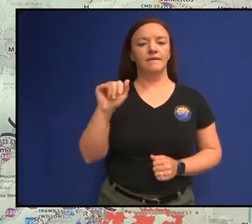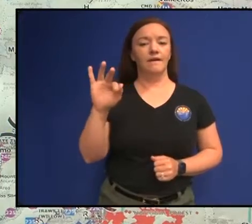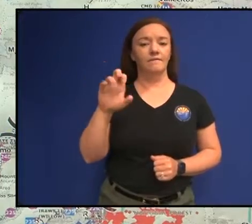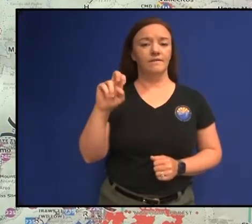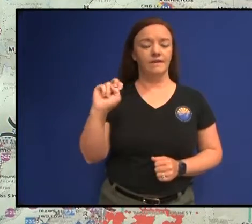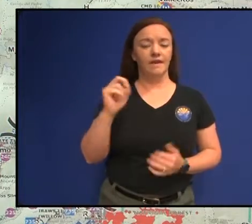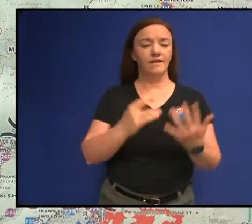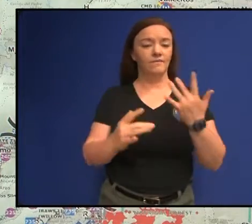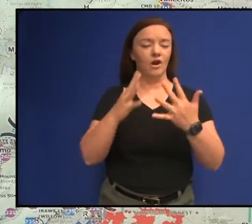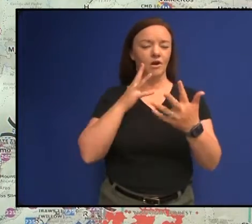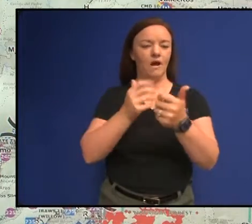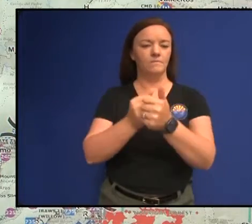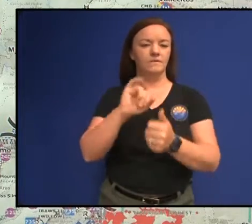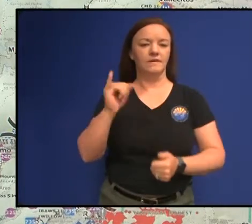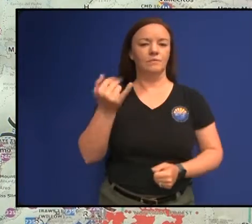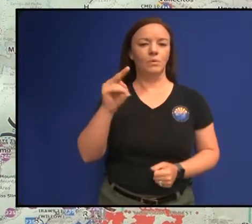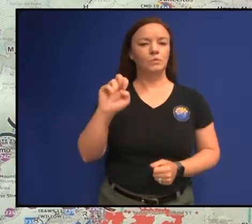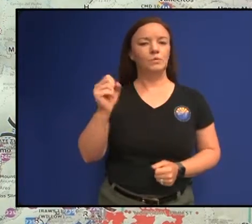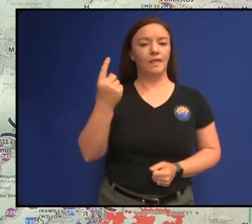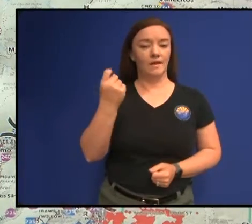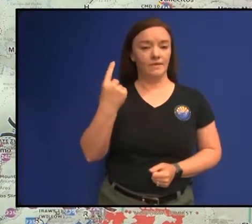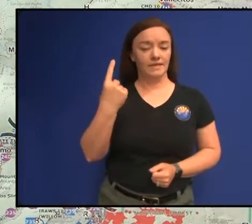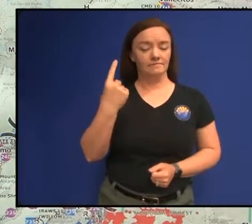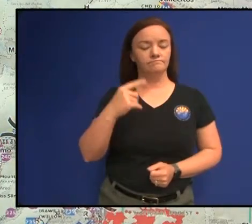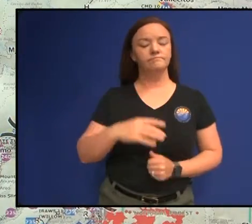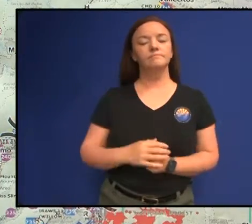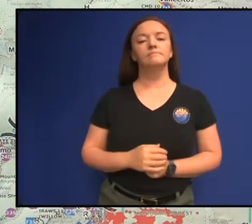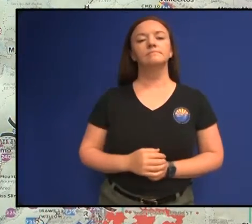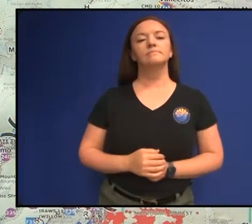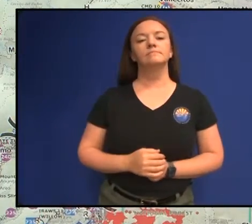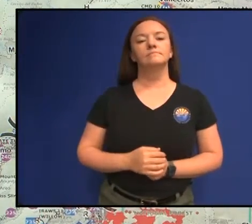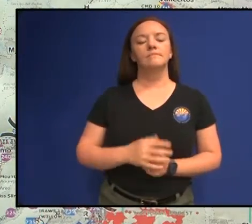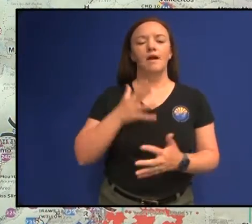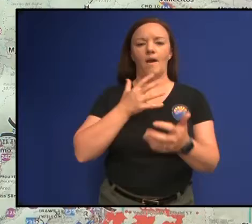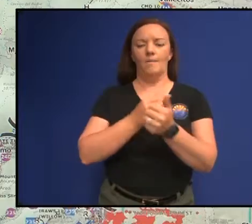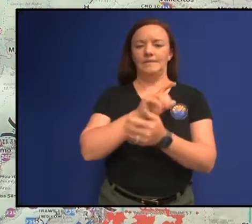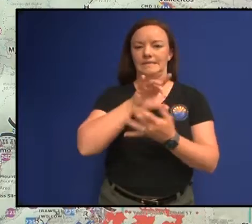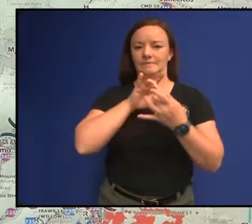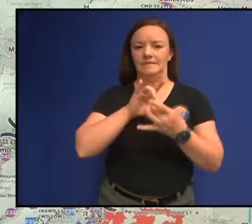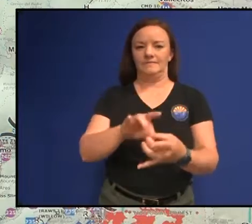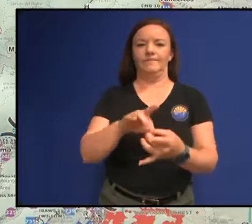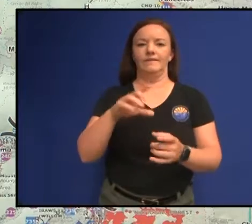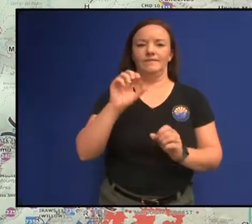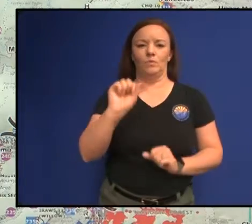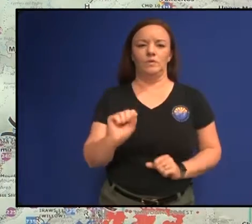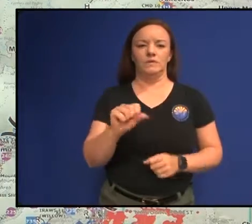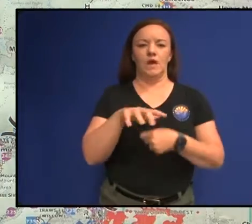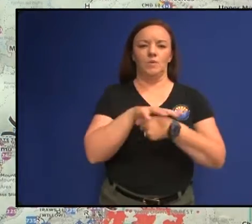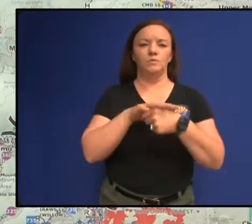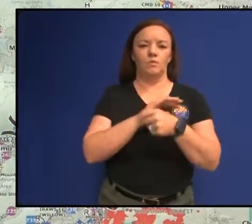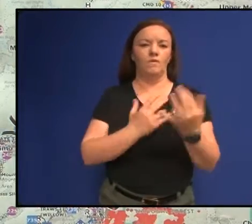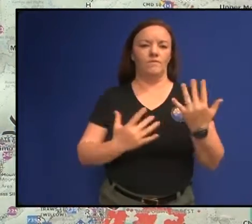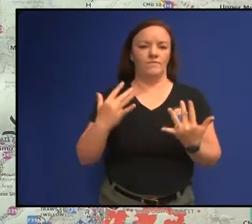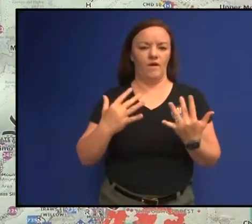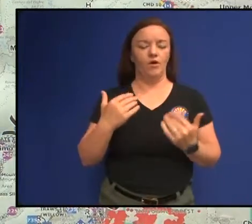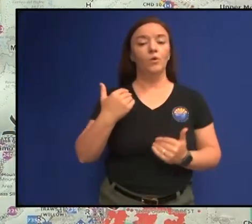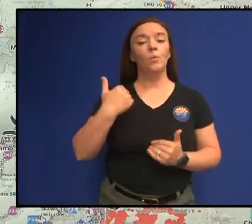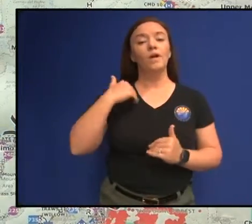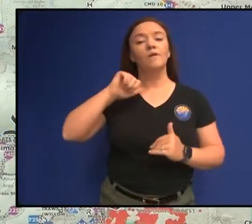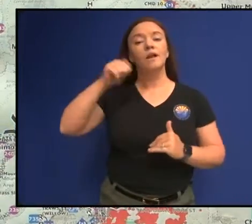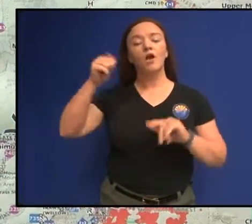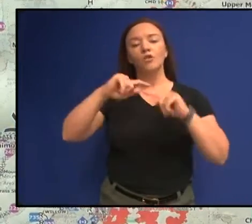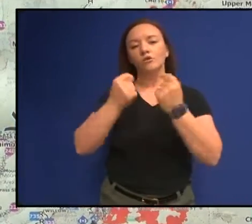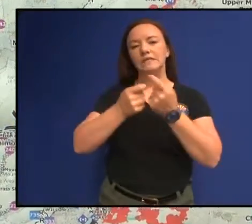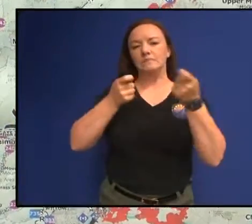11th. So again, this is for specifically the south zone of the fire. There is another team that is in control